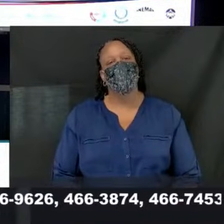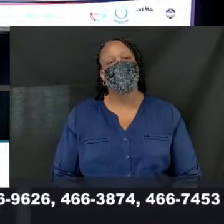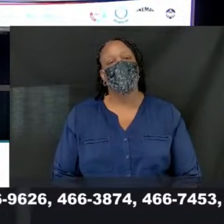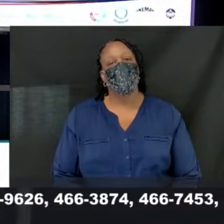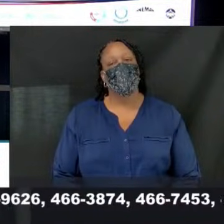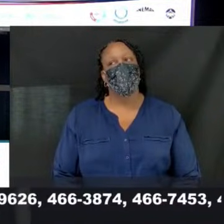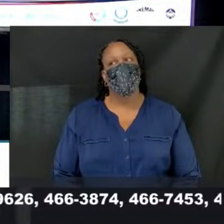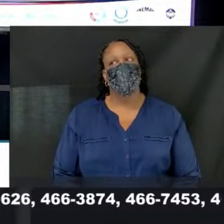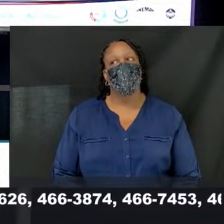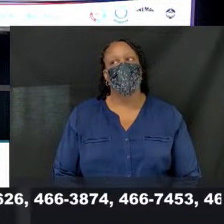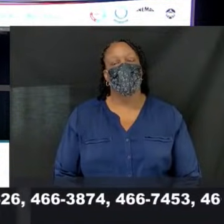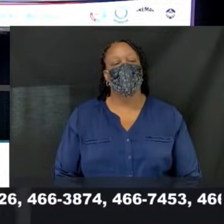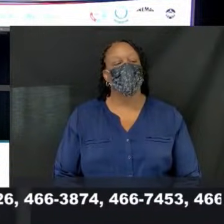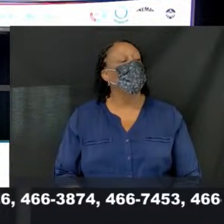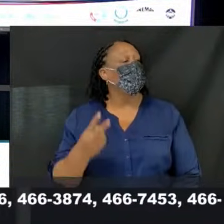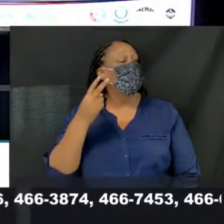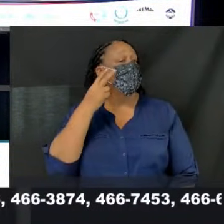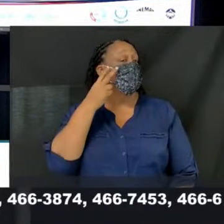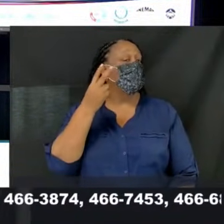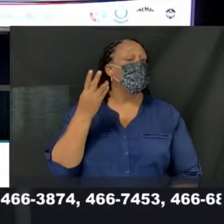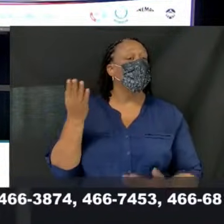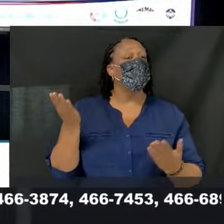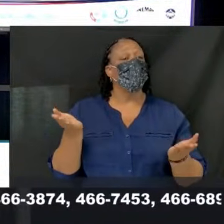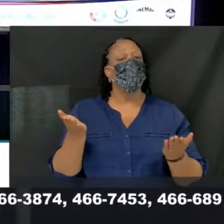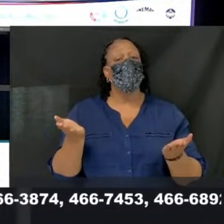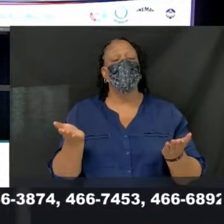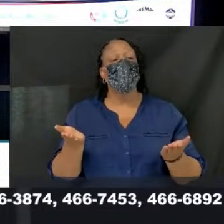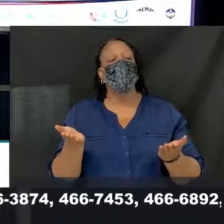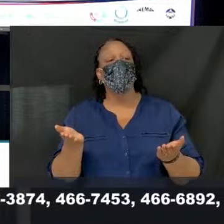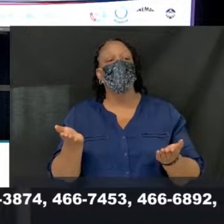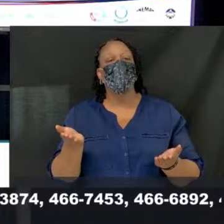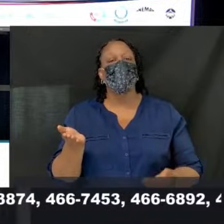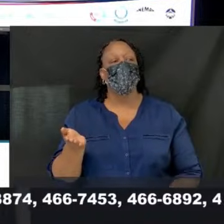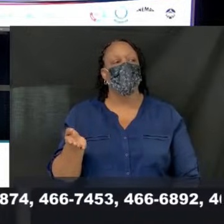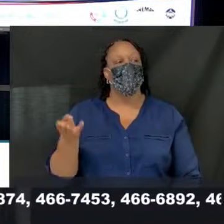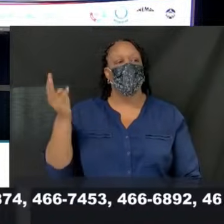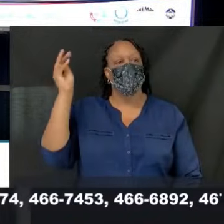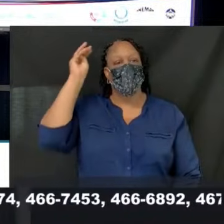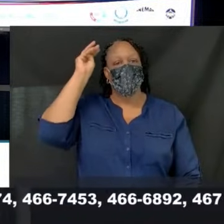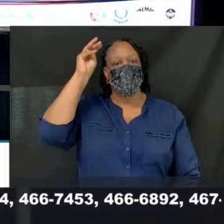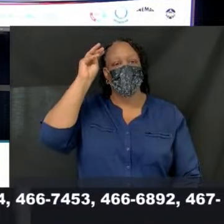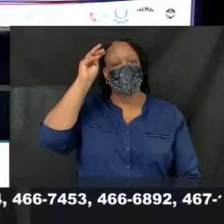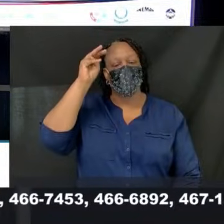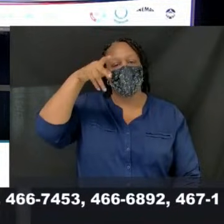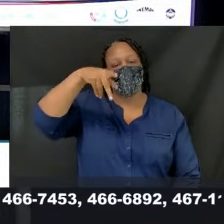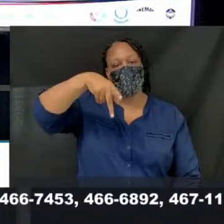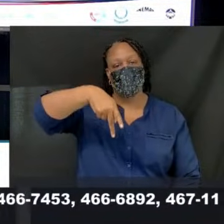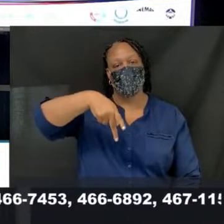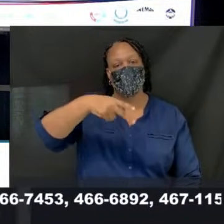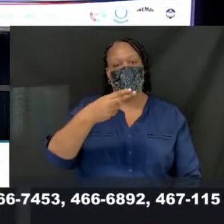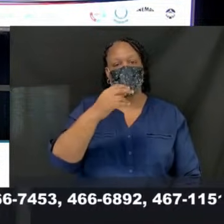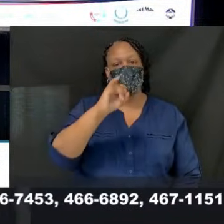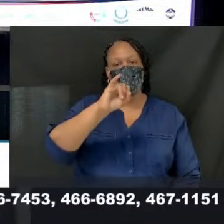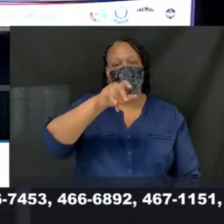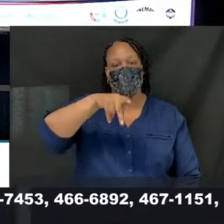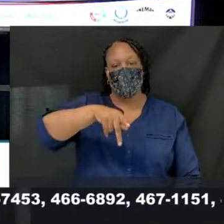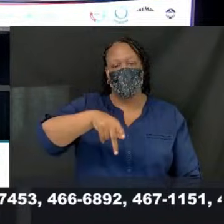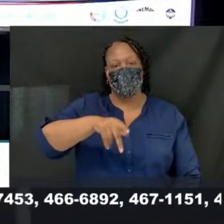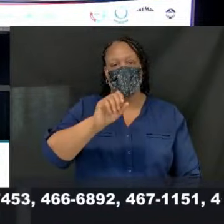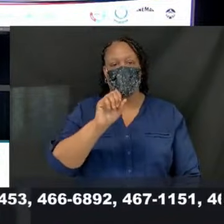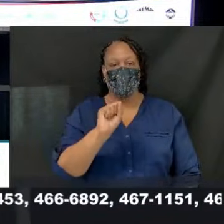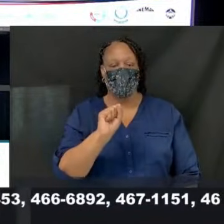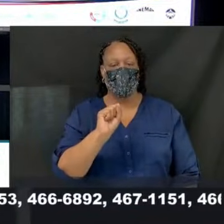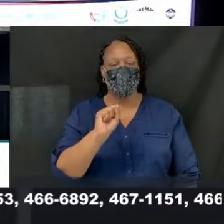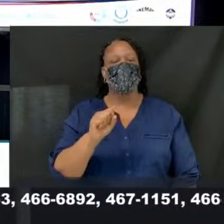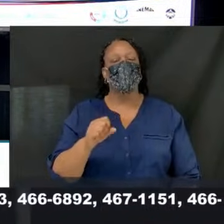today. I recognize among us the Honorable Wendy Phipps, who is the